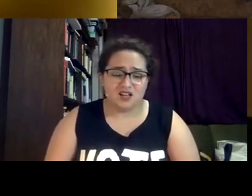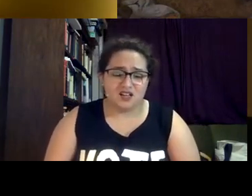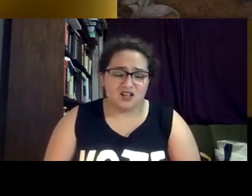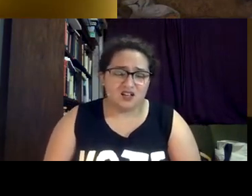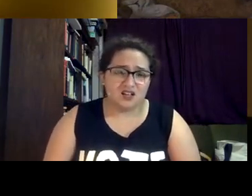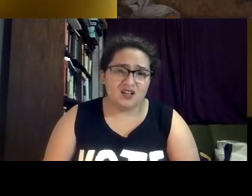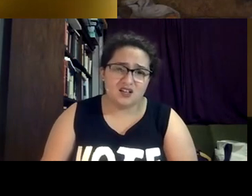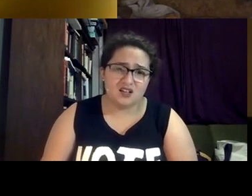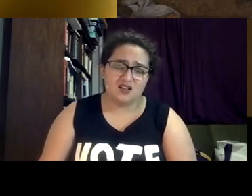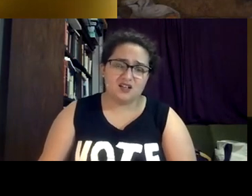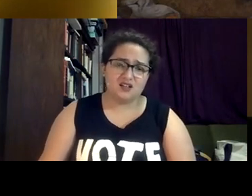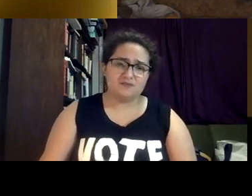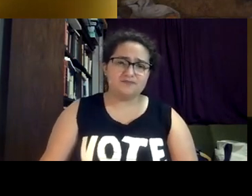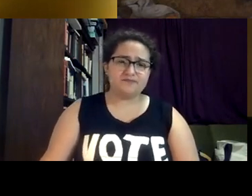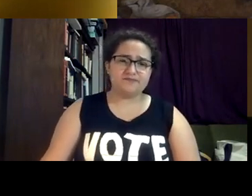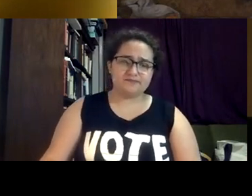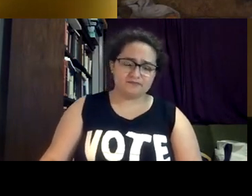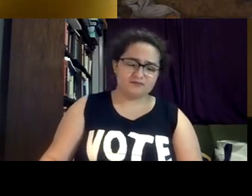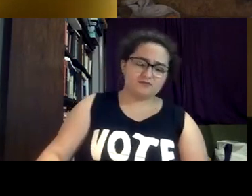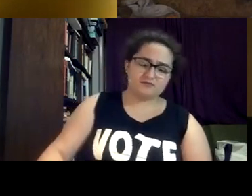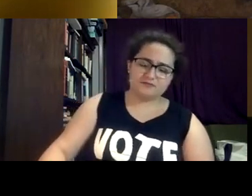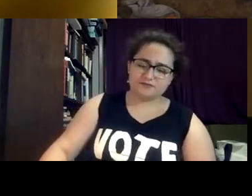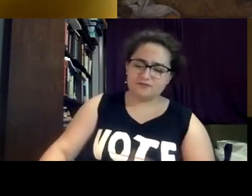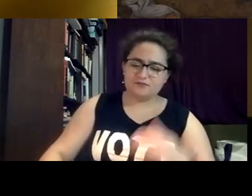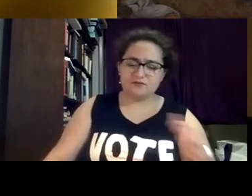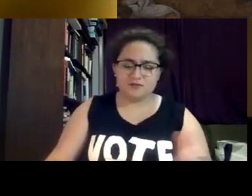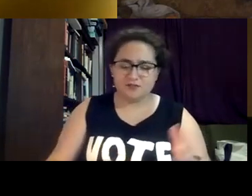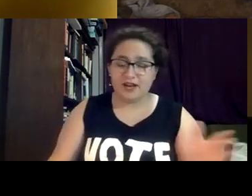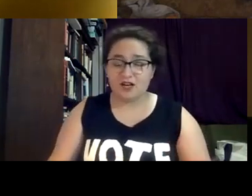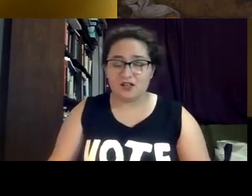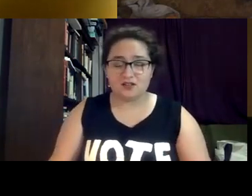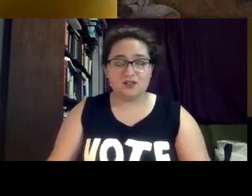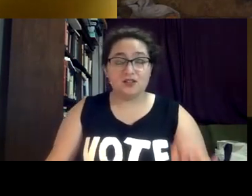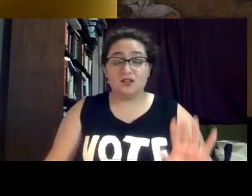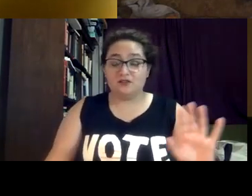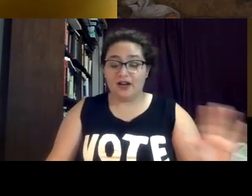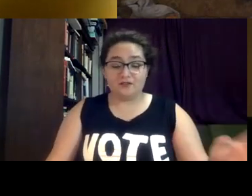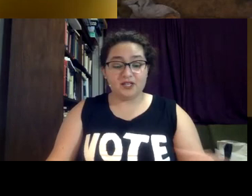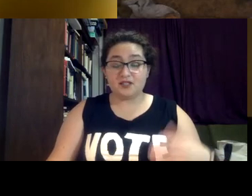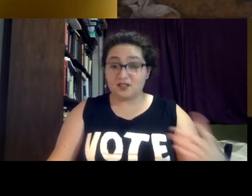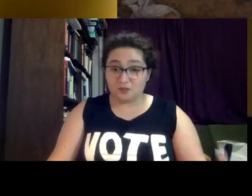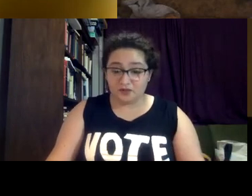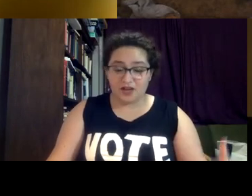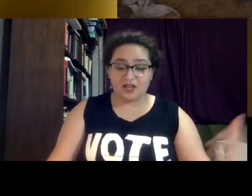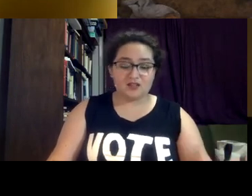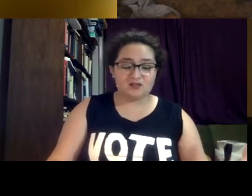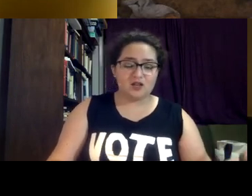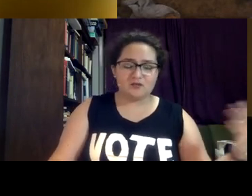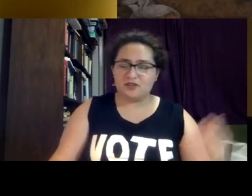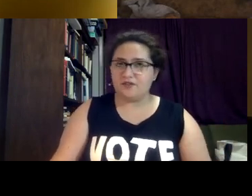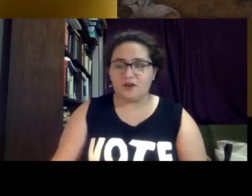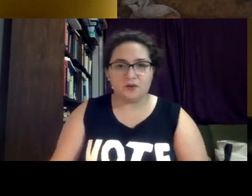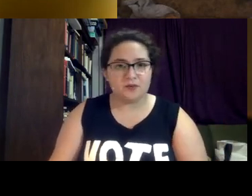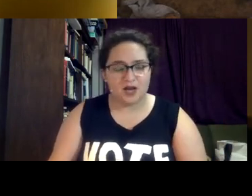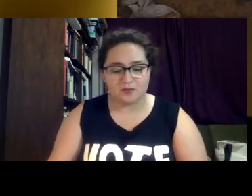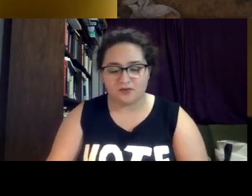What, we can't make Vaughn get back any faster. Or Mac. Fair. 5 minutes and then we run it, and